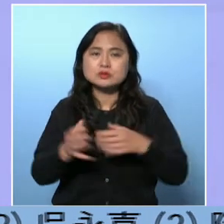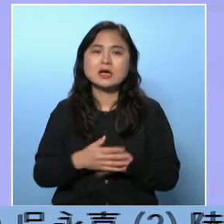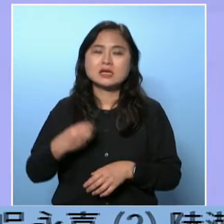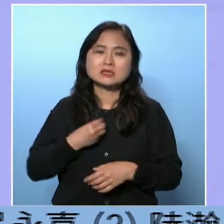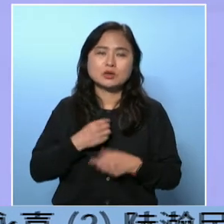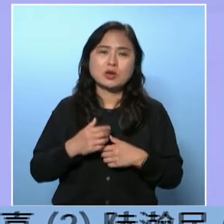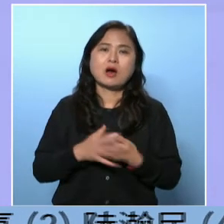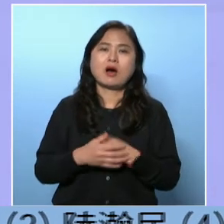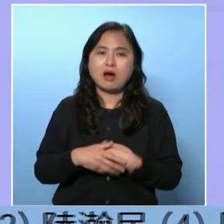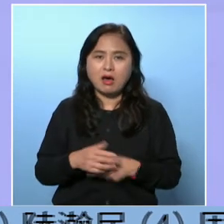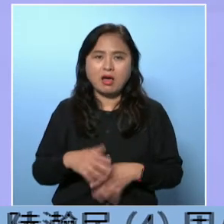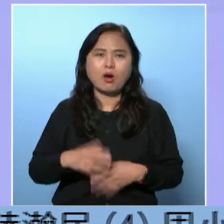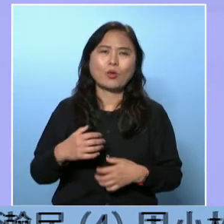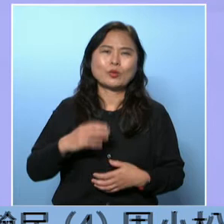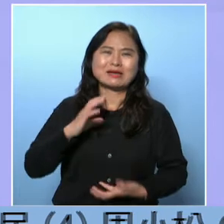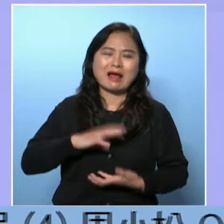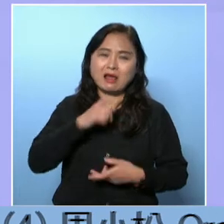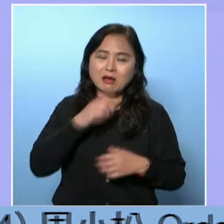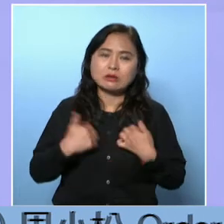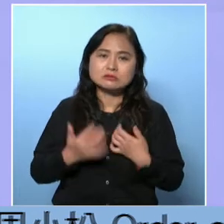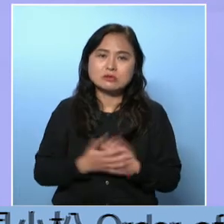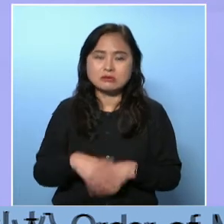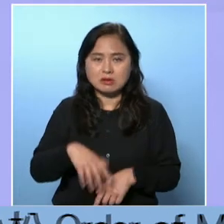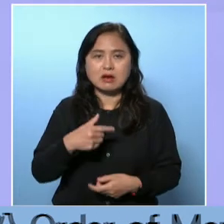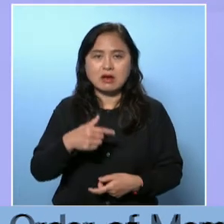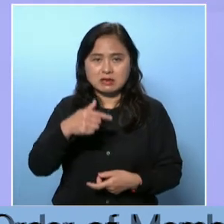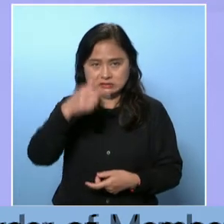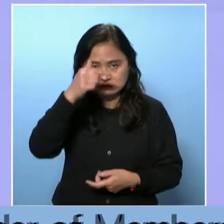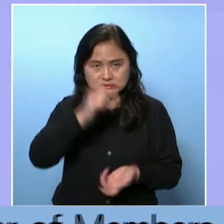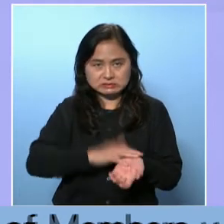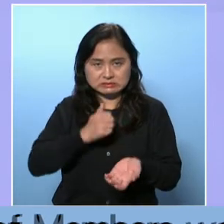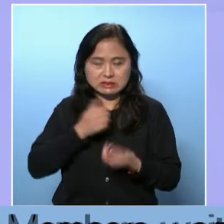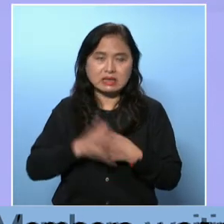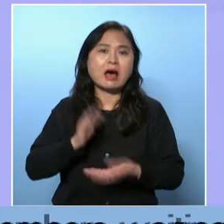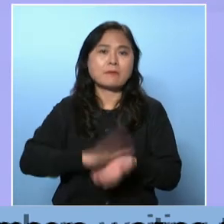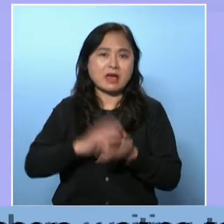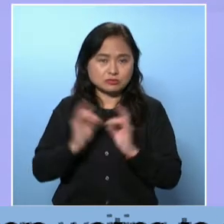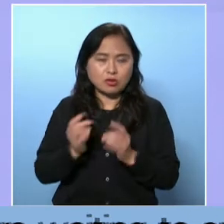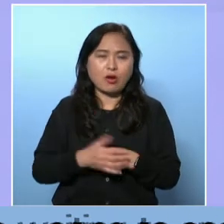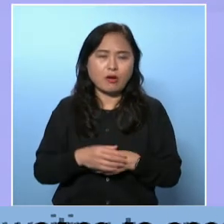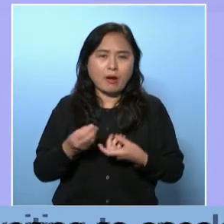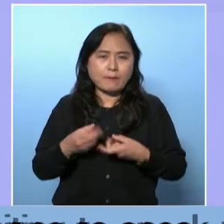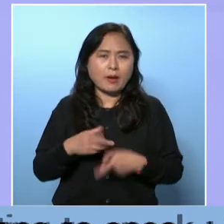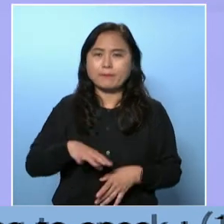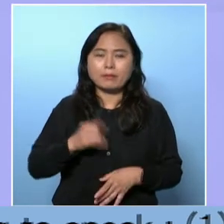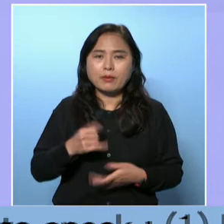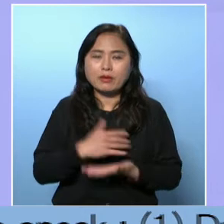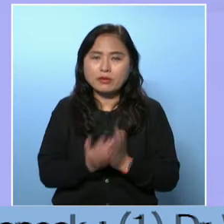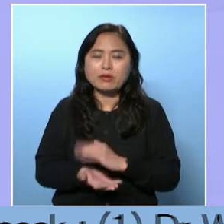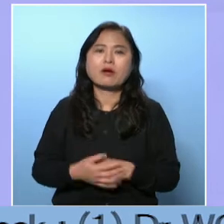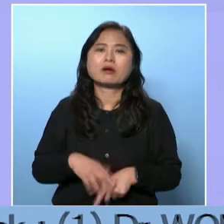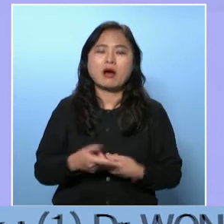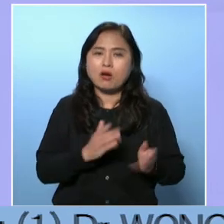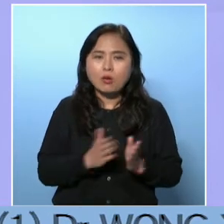isolation and treatment facilities at the start of the epidemic, there wasn't sufficient